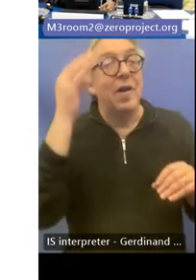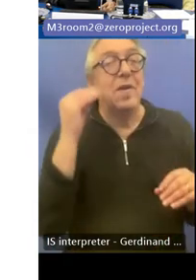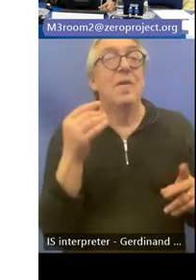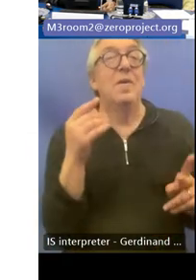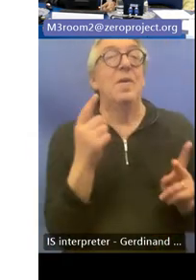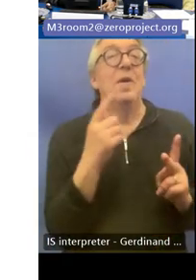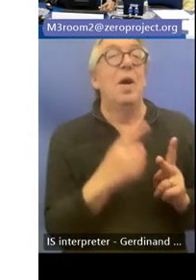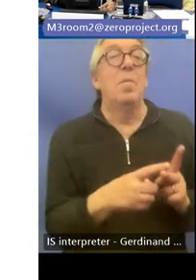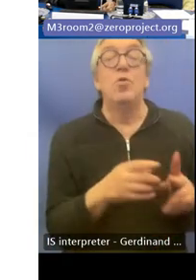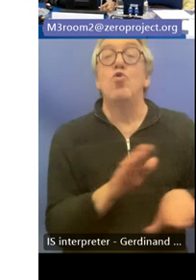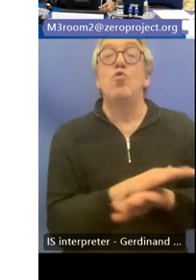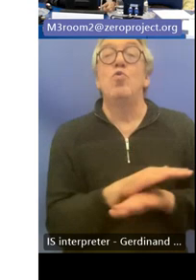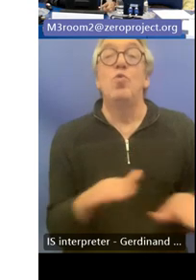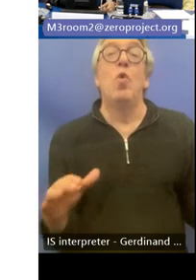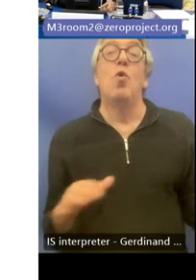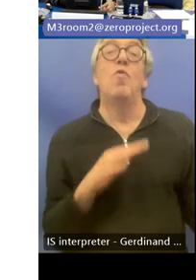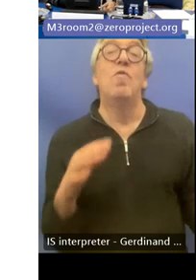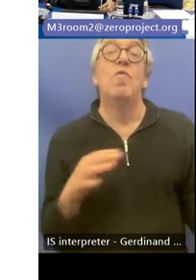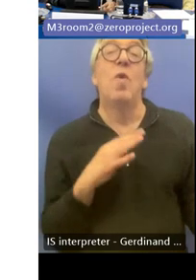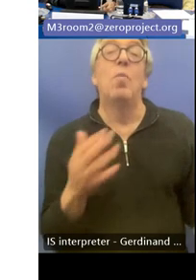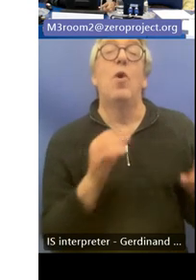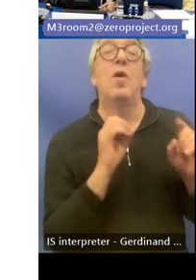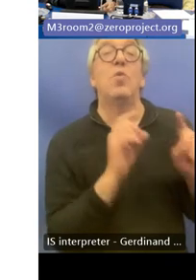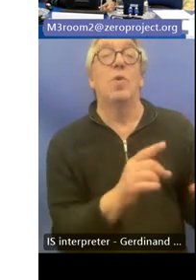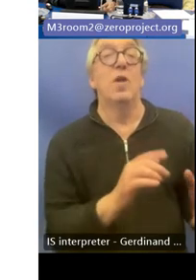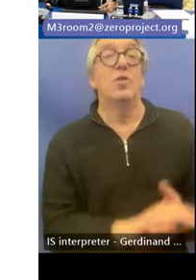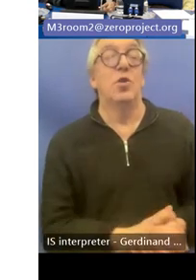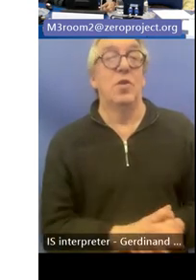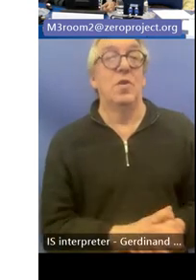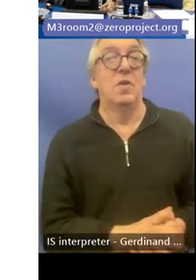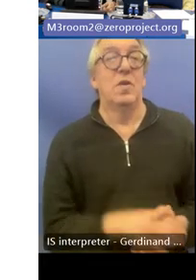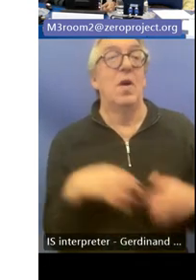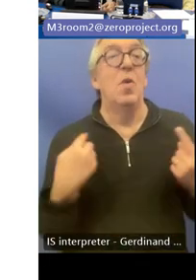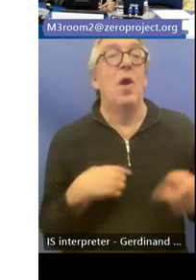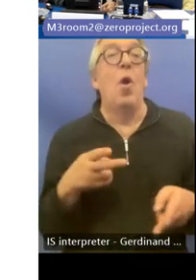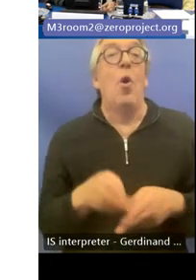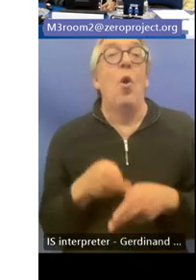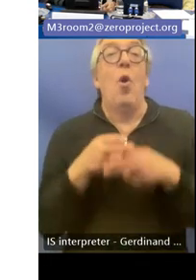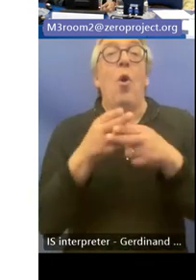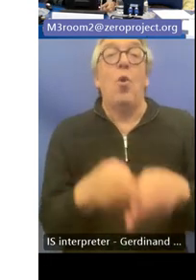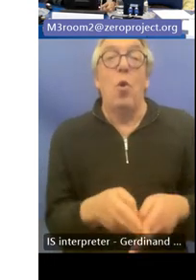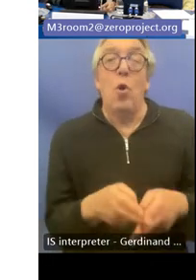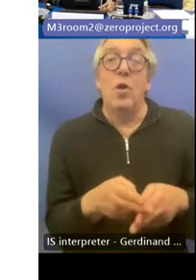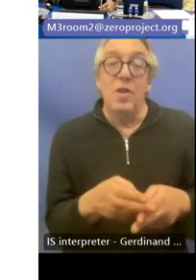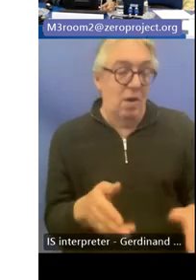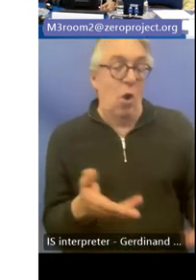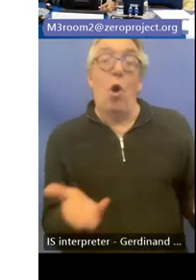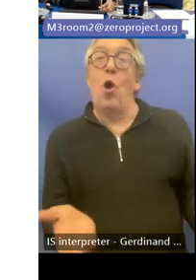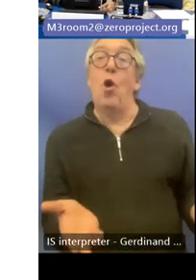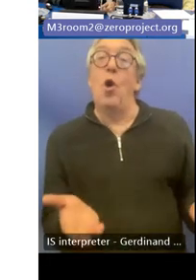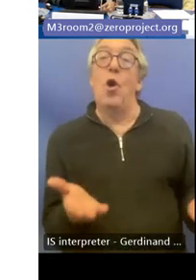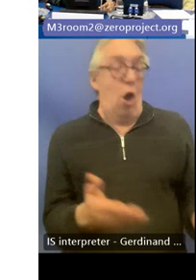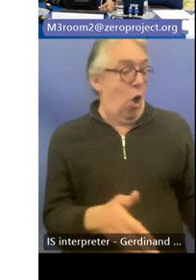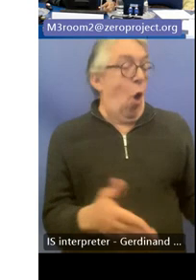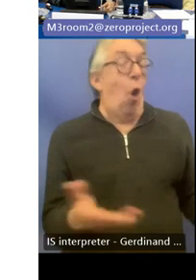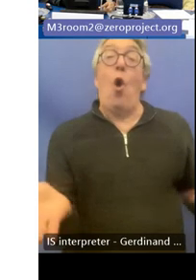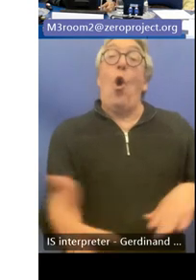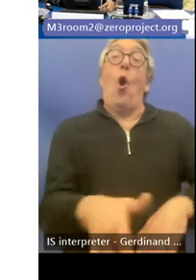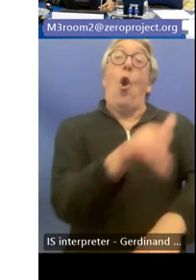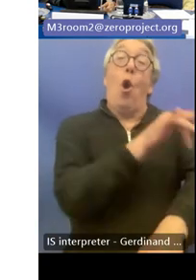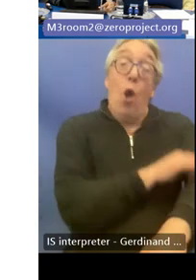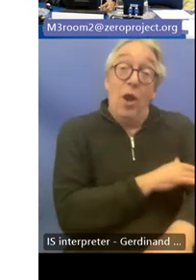about our early childhood education. So we call it a bridge education from early childhood to lifelong learning. Thank you so